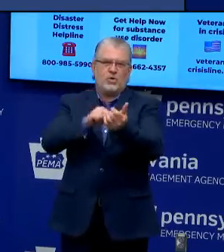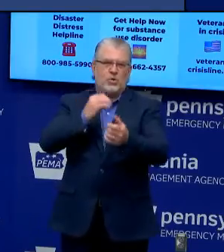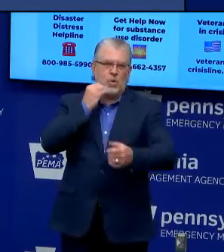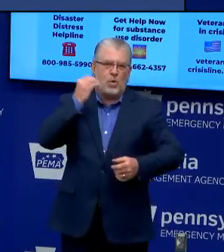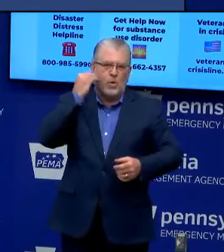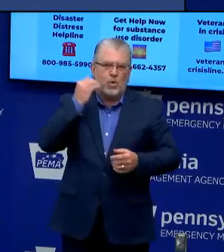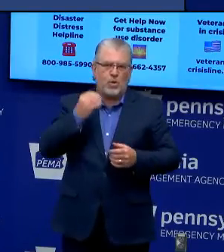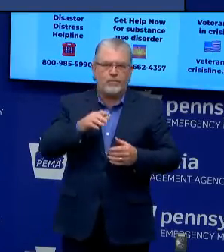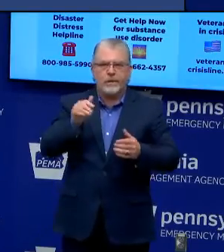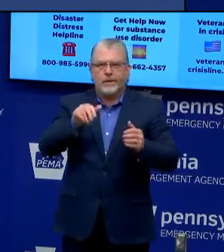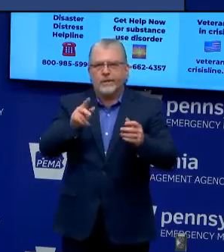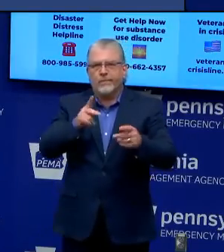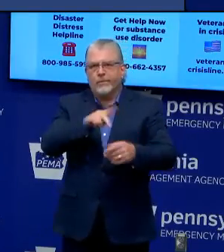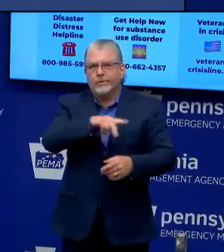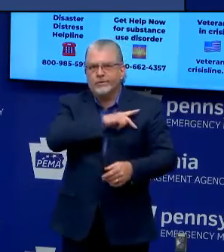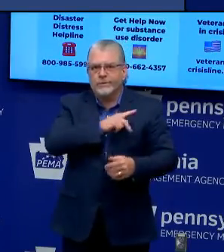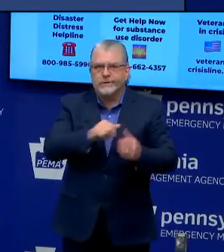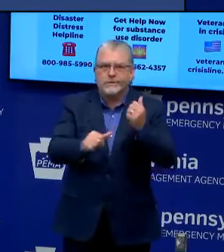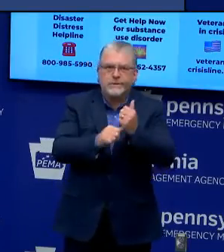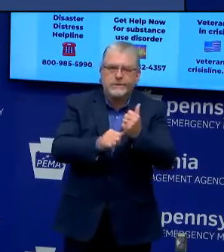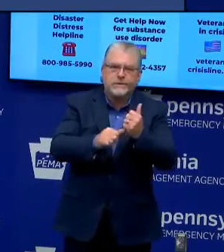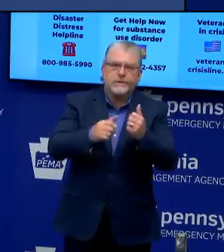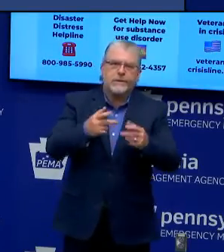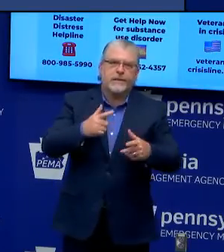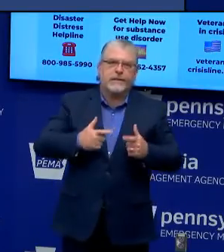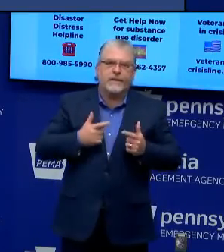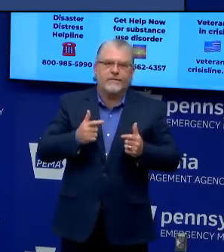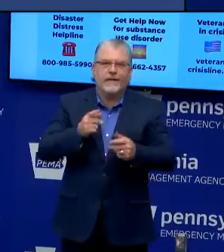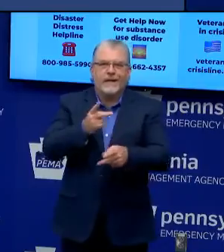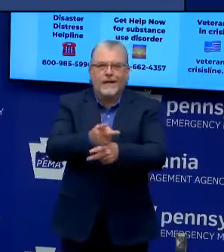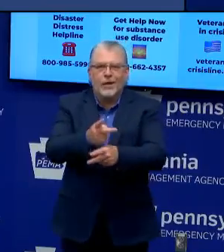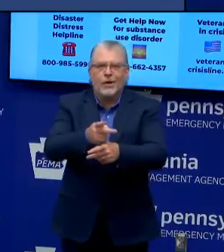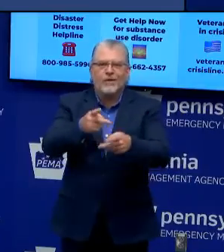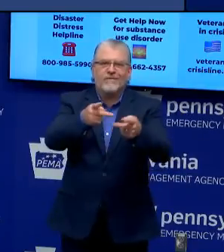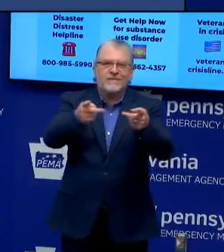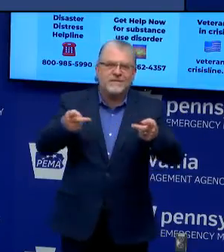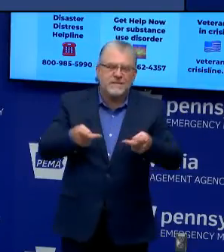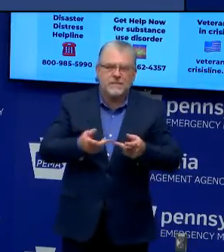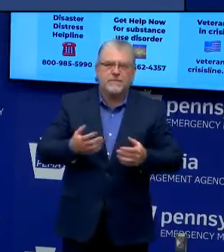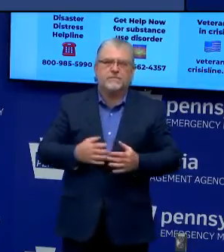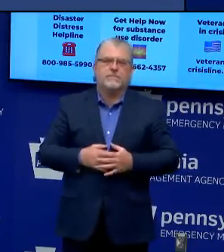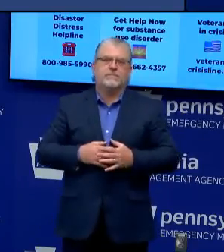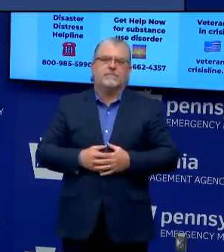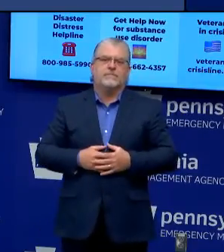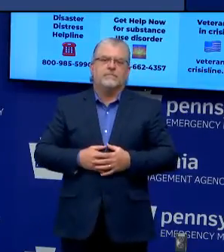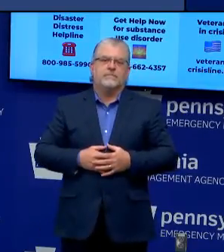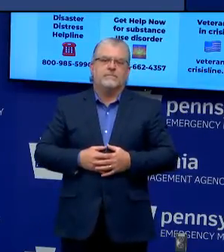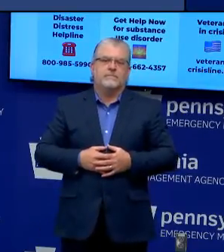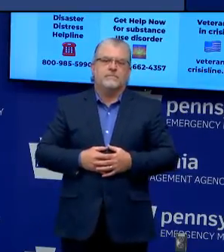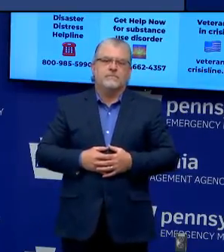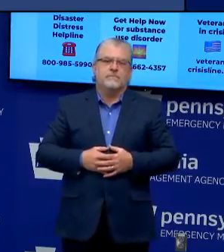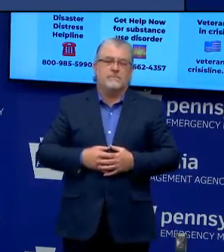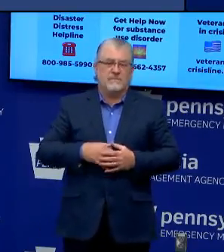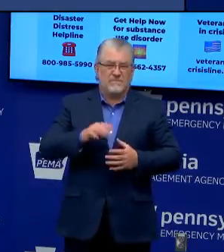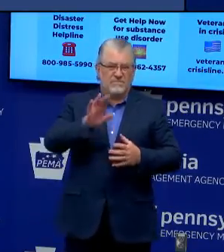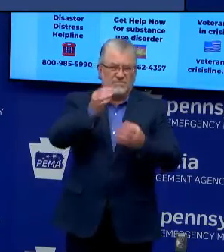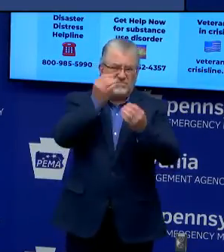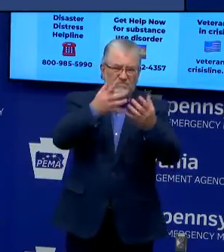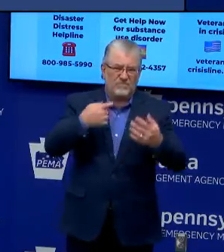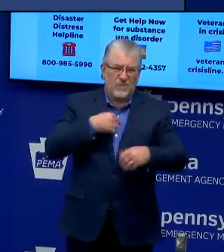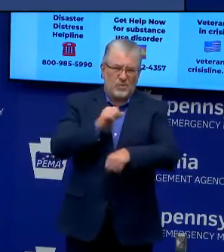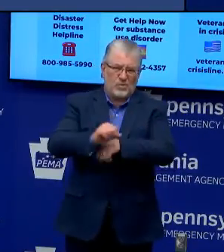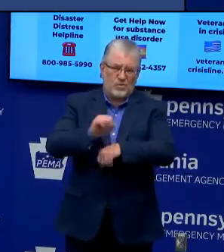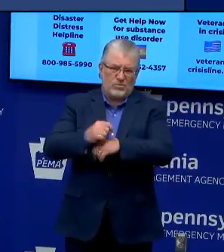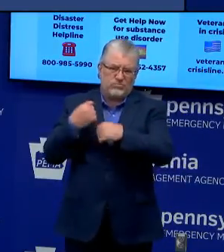include nursing homes and personal care homes. Our work to reconcile data from several sources